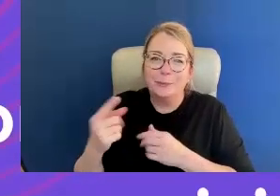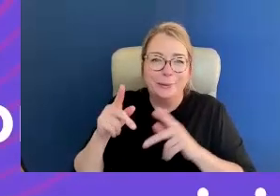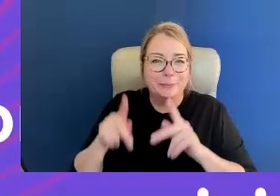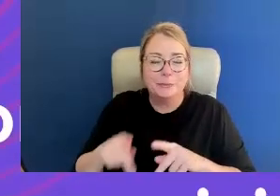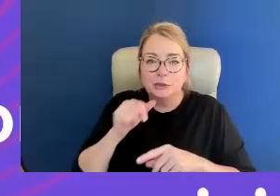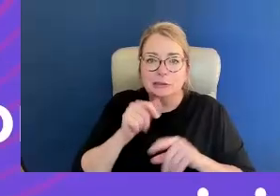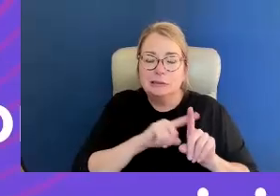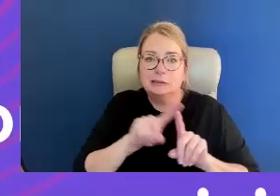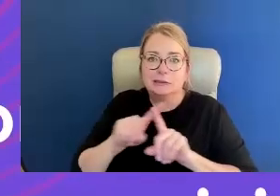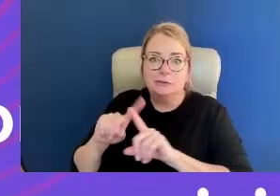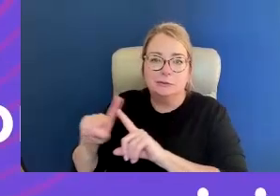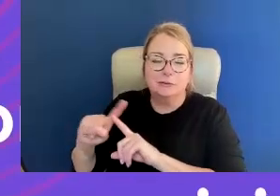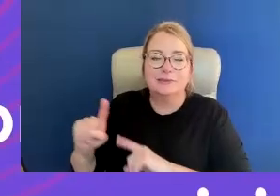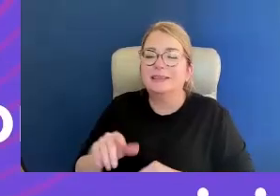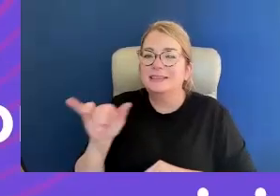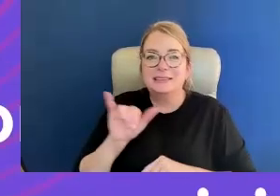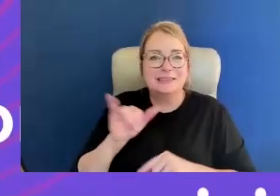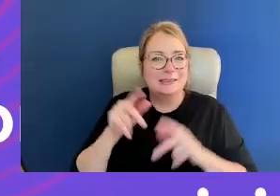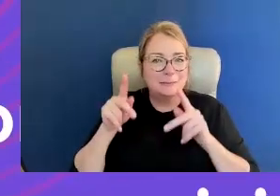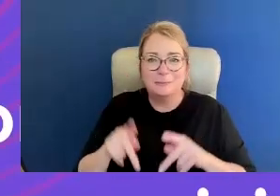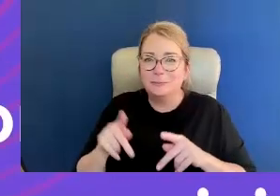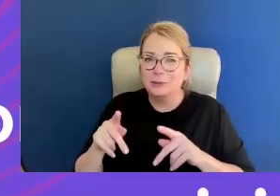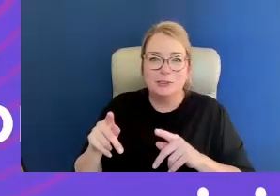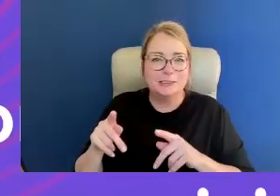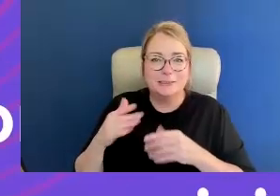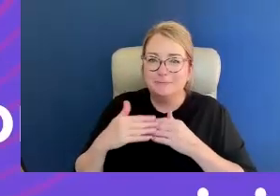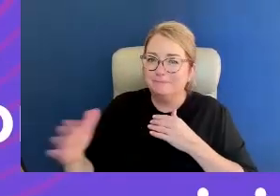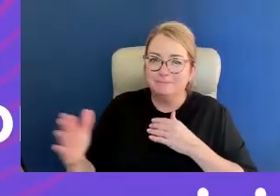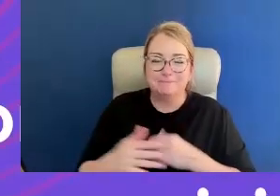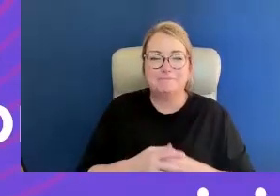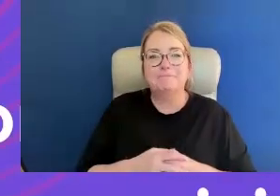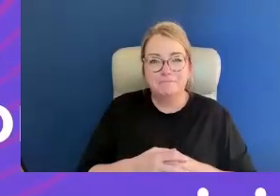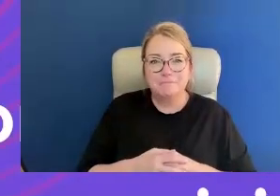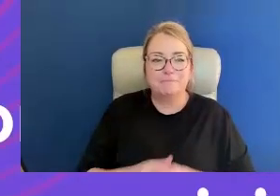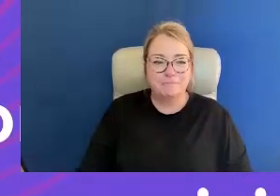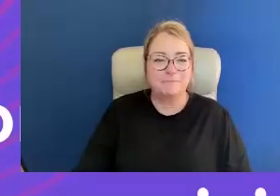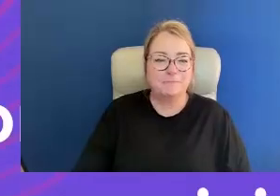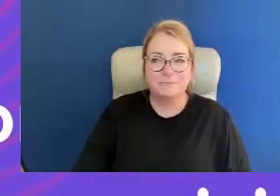your conversation with. No, you're dealing with one person, they're going to be able to help you from beginning to end.